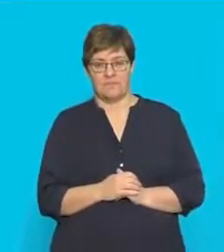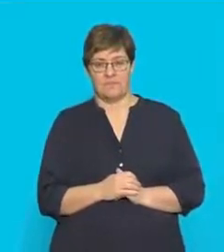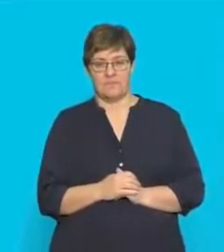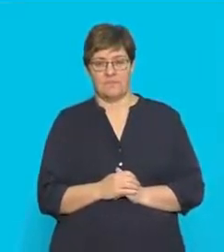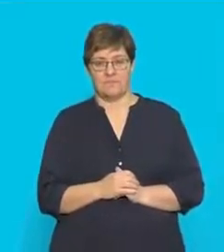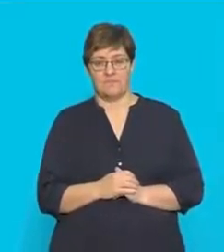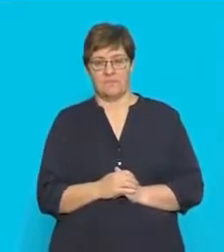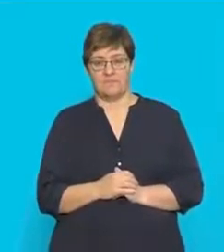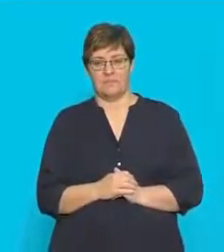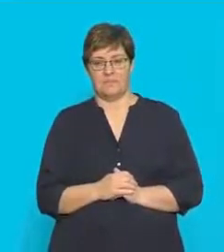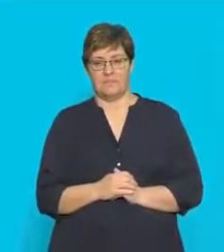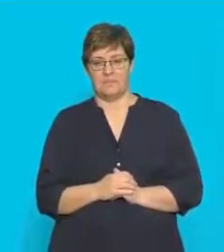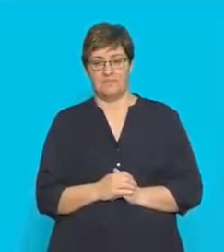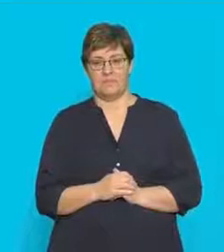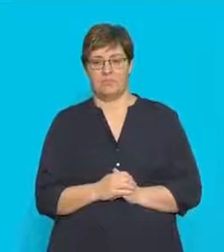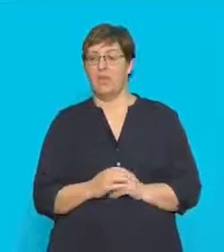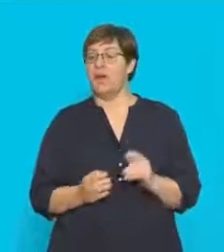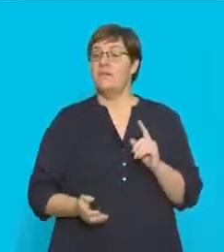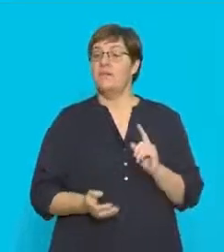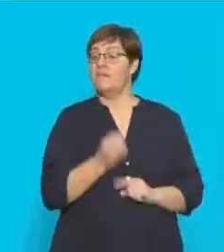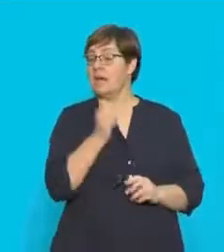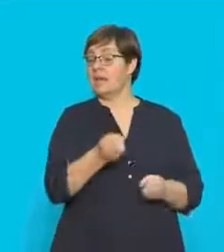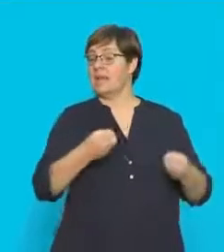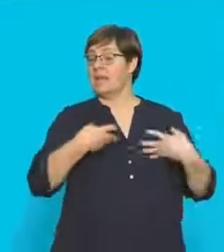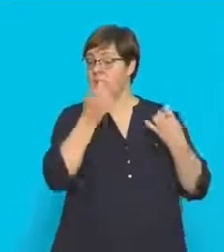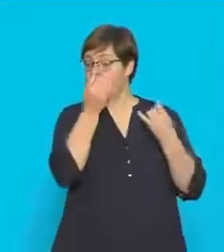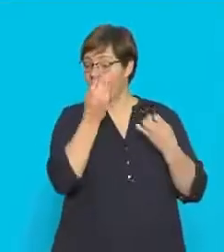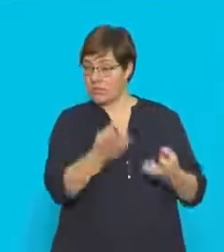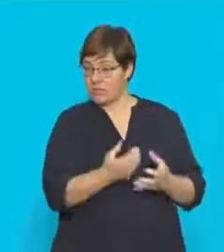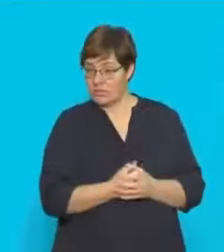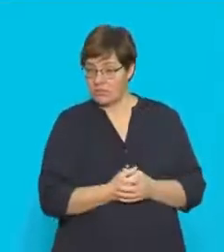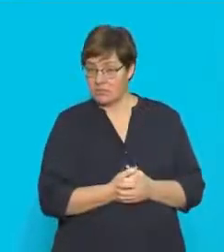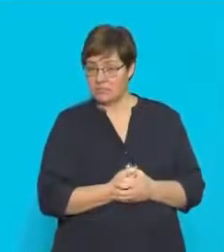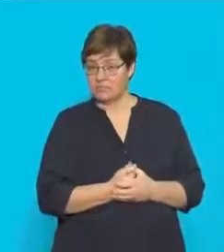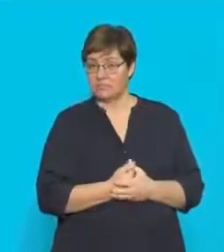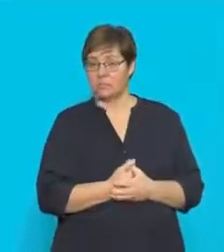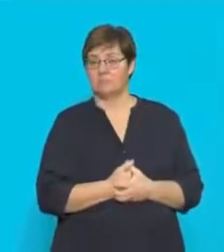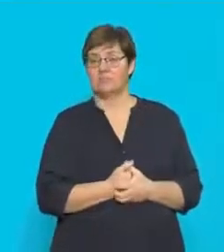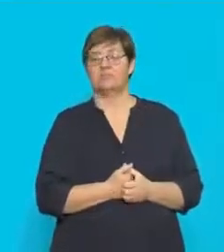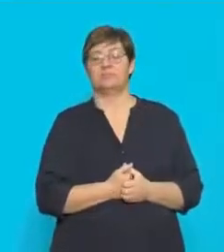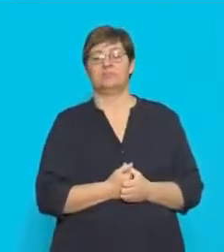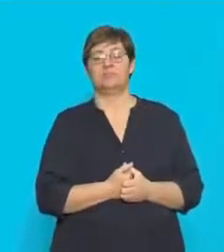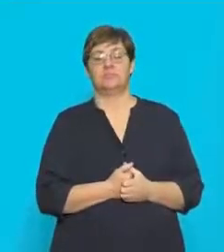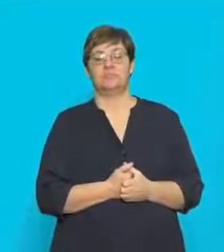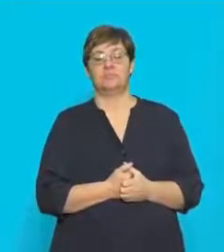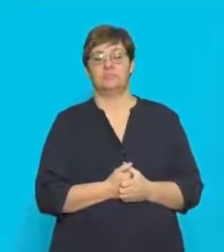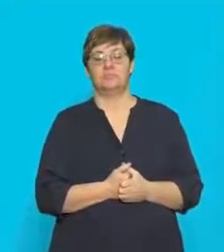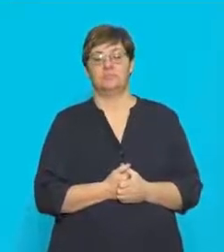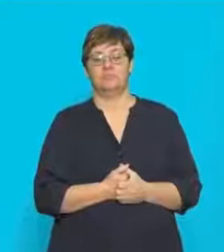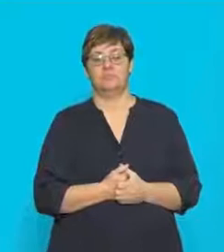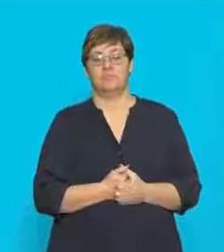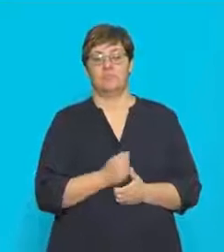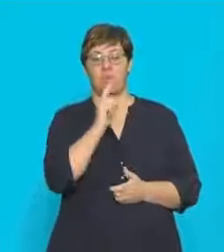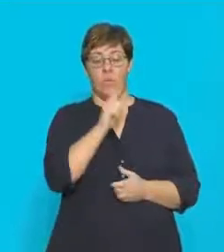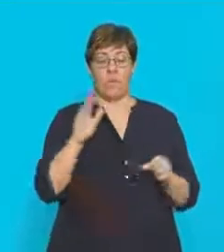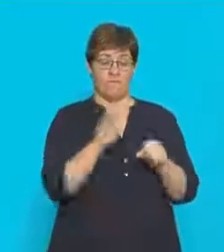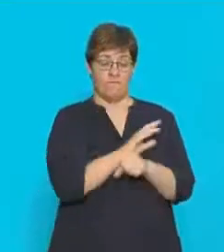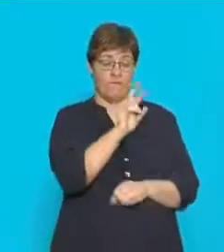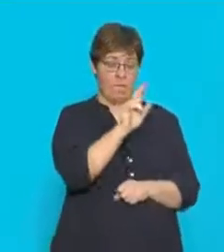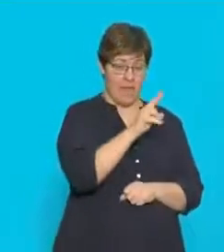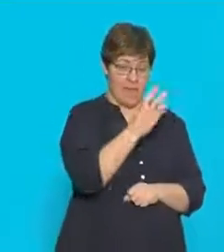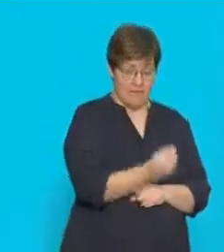Okay. What can be found using the given information? So using the given information, we've got one full